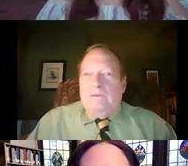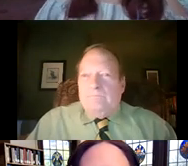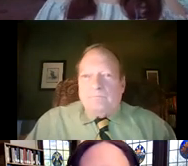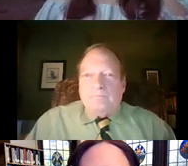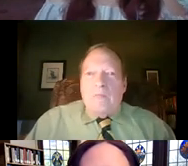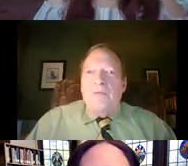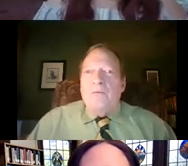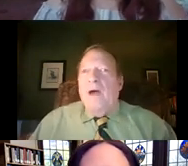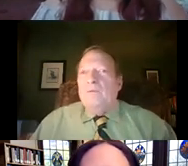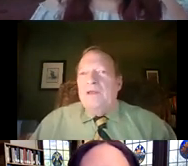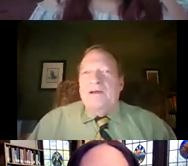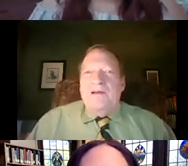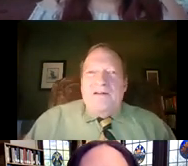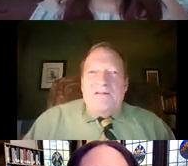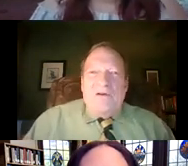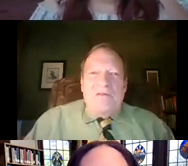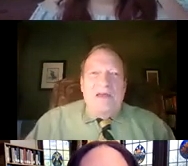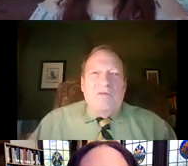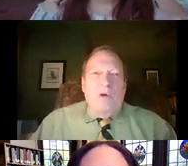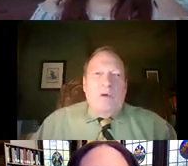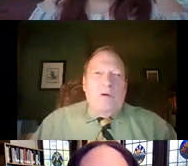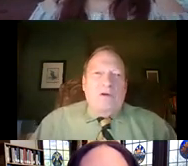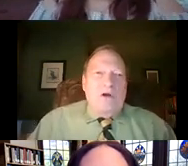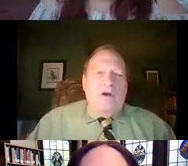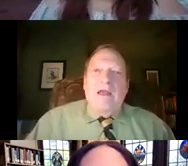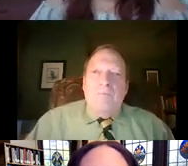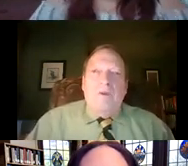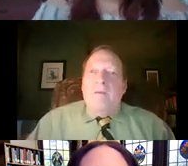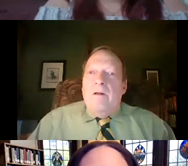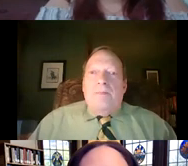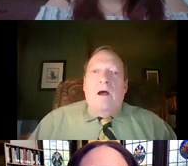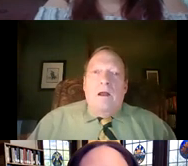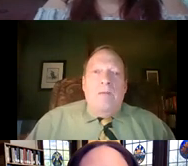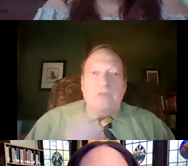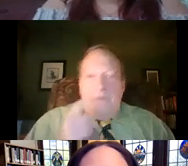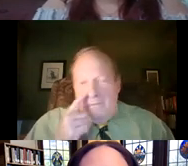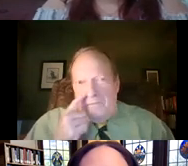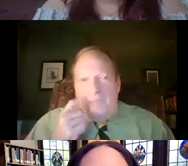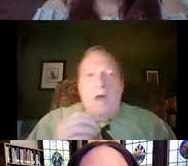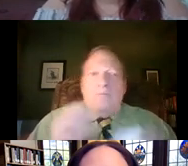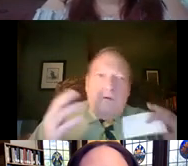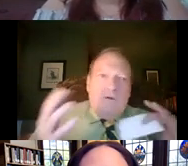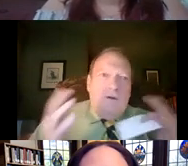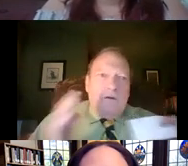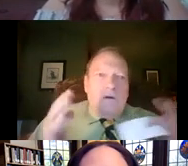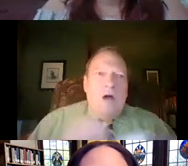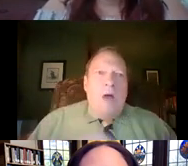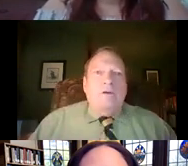or threw out the envelope when our questionnaire came, but an amazing amount of